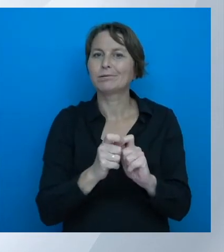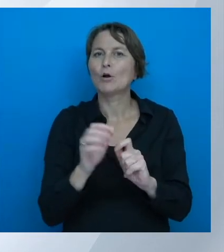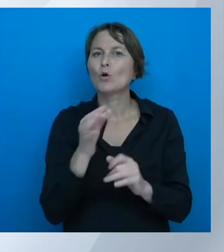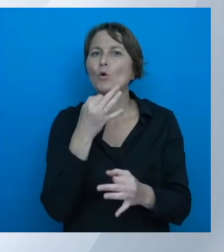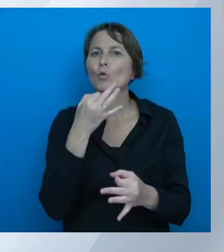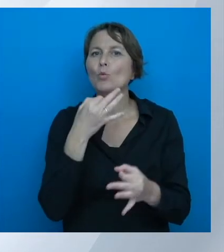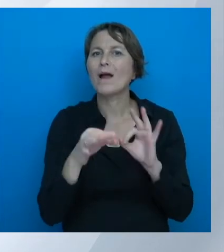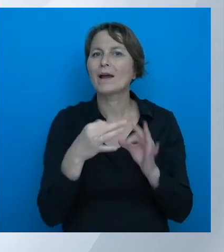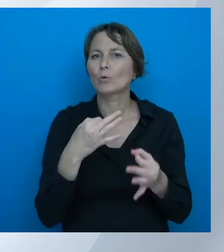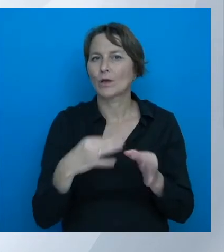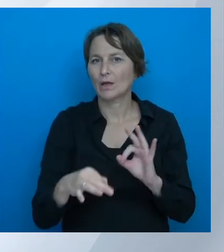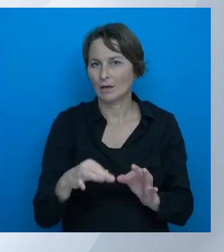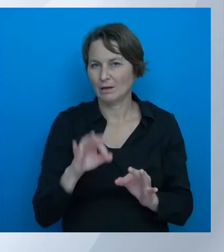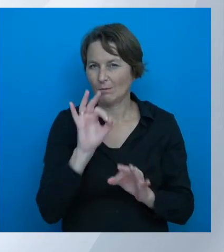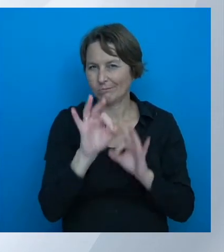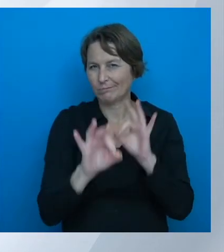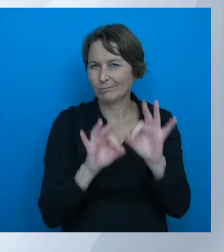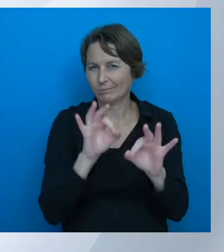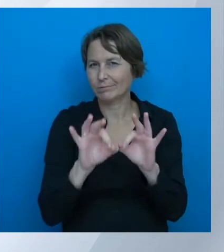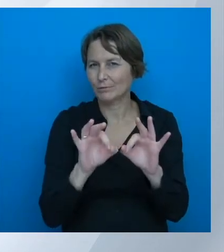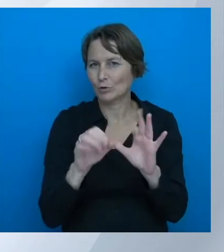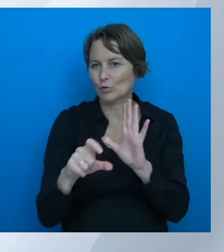button.